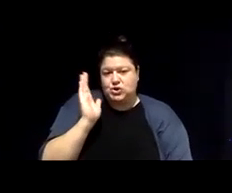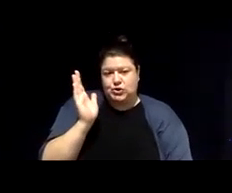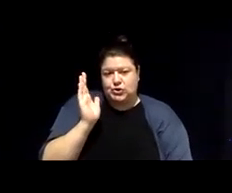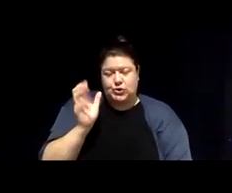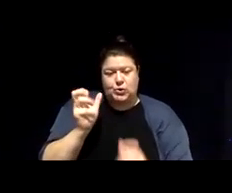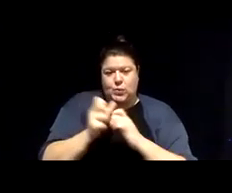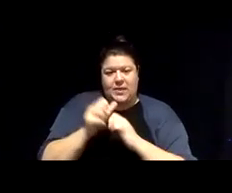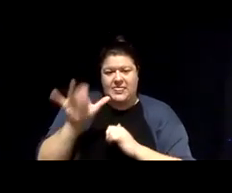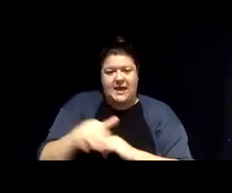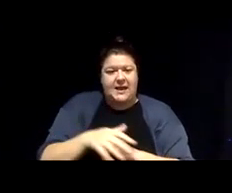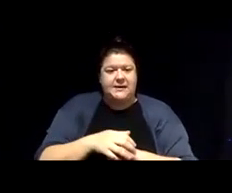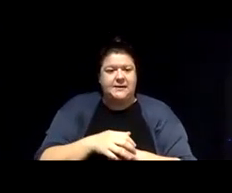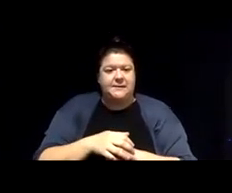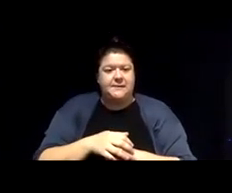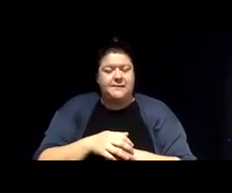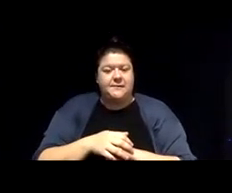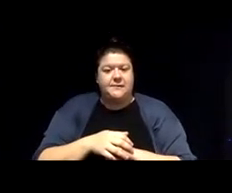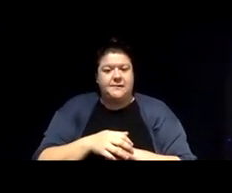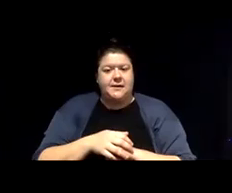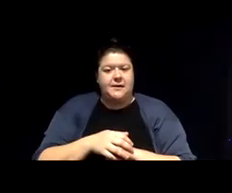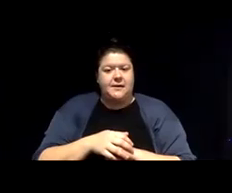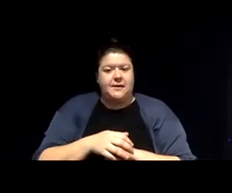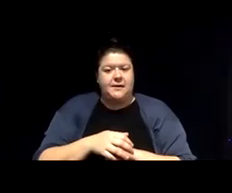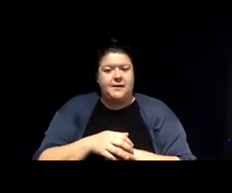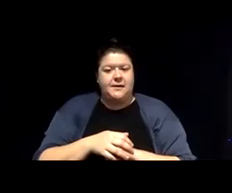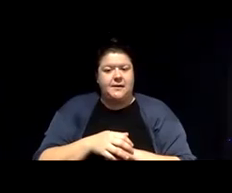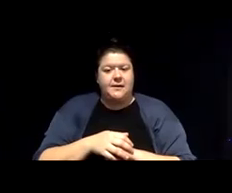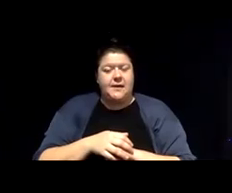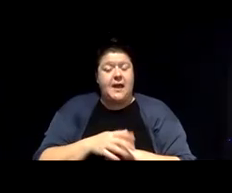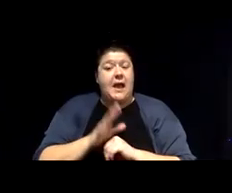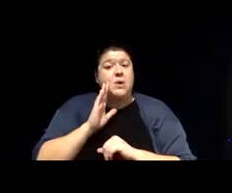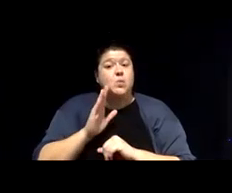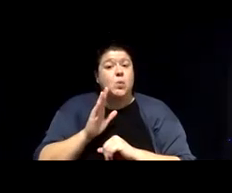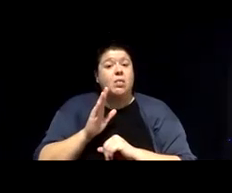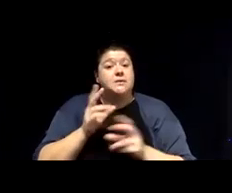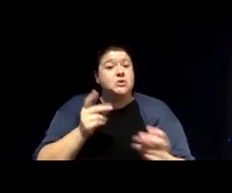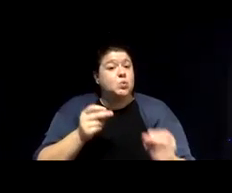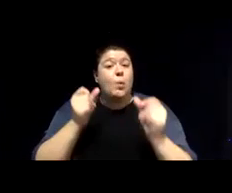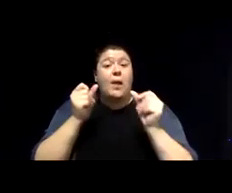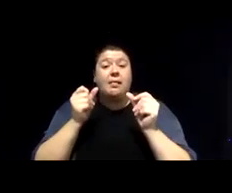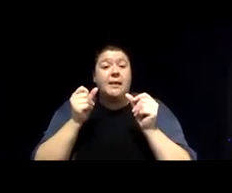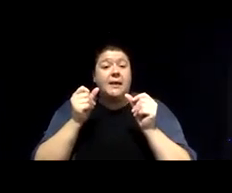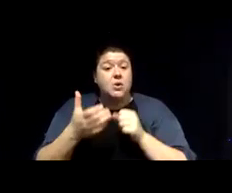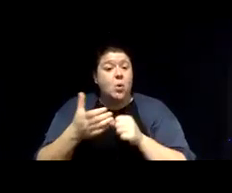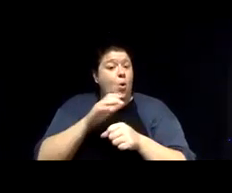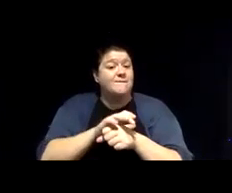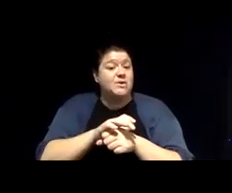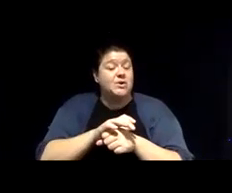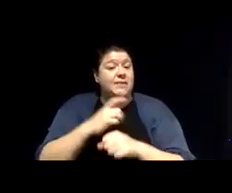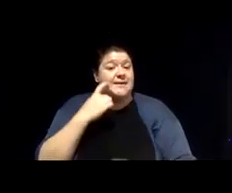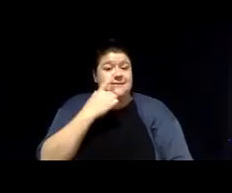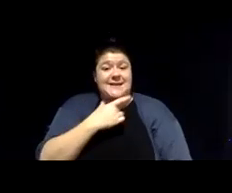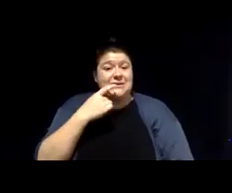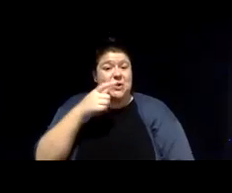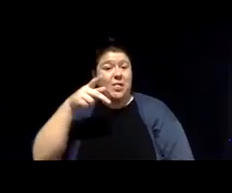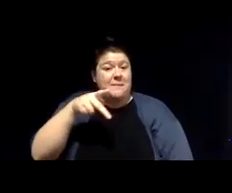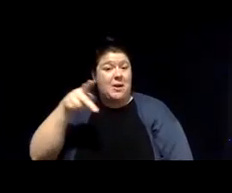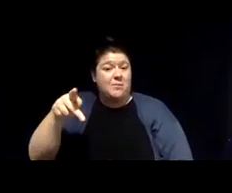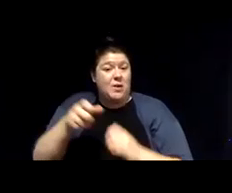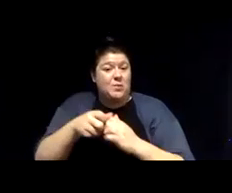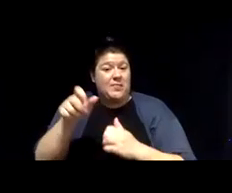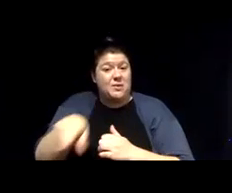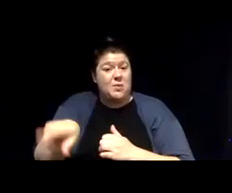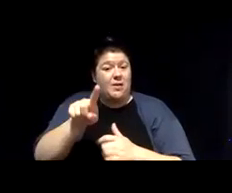this, I'm going to just quickly go over the dental PowerPoint with you. And